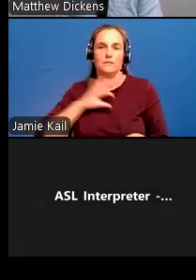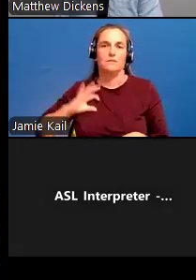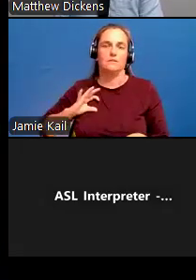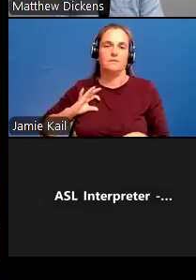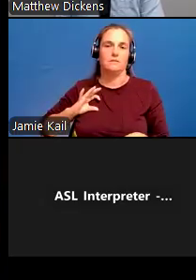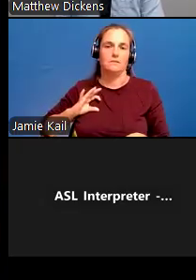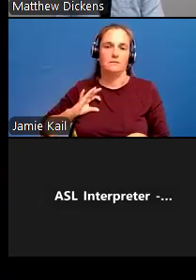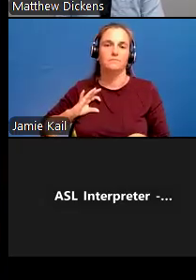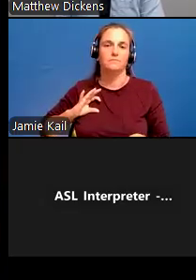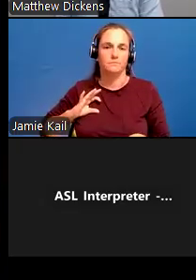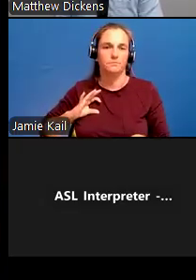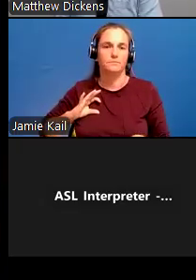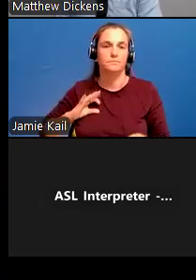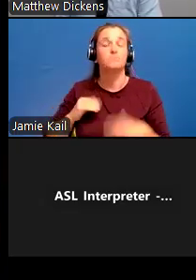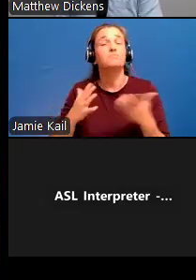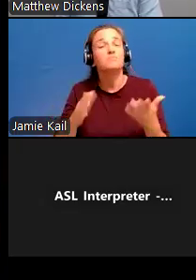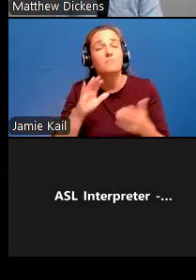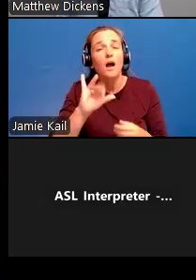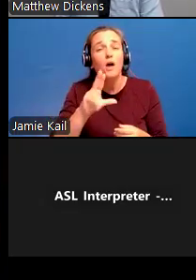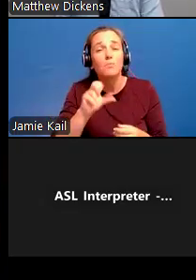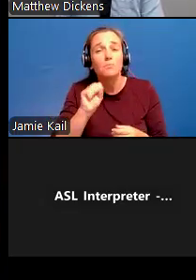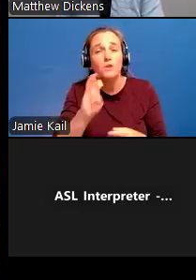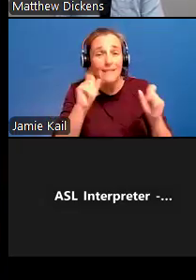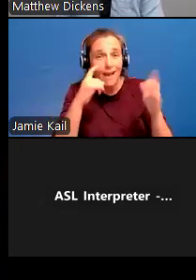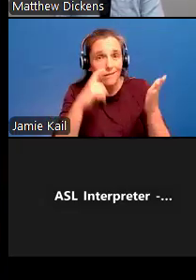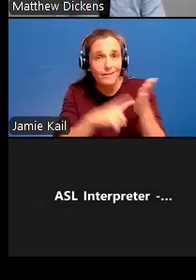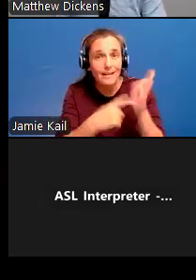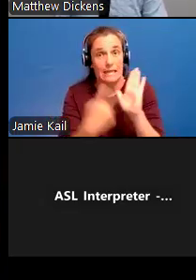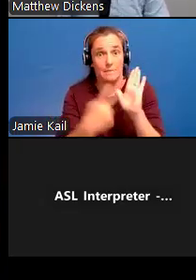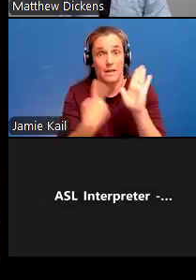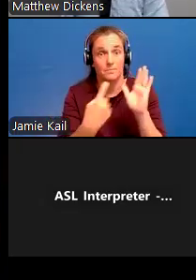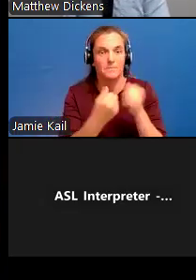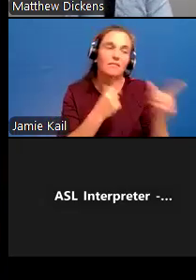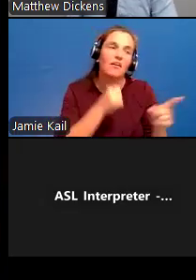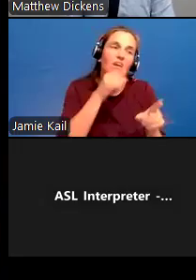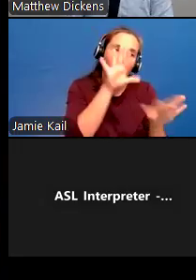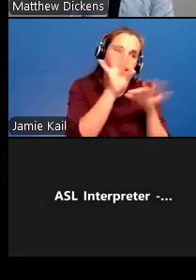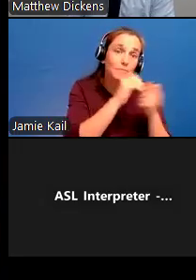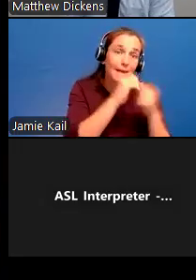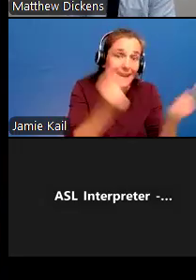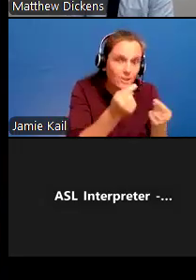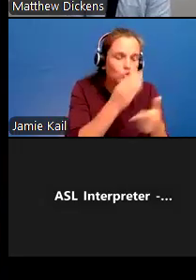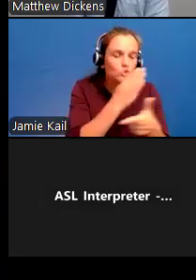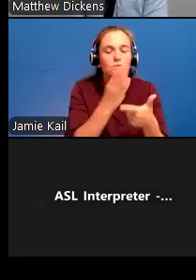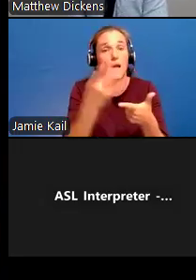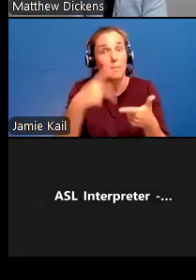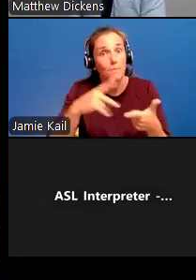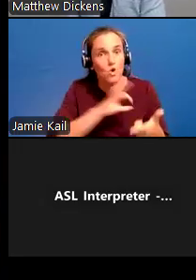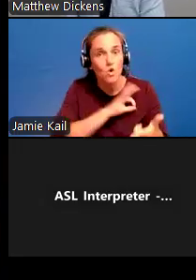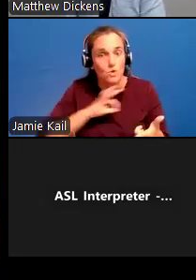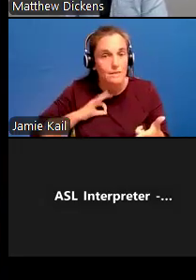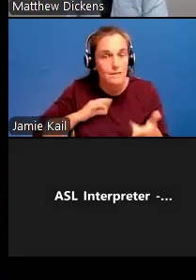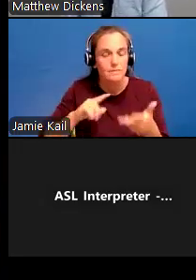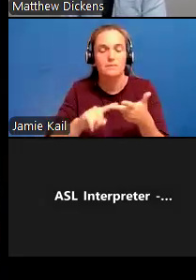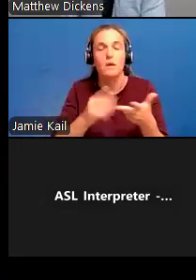area. Abuse may be visible, such as unexplained injuries, bruises, burns, or